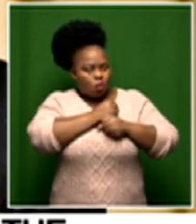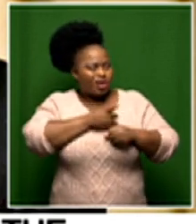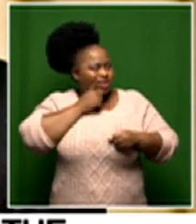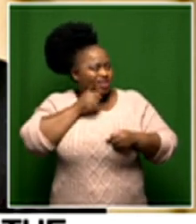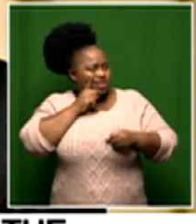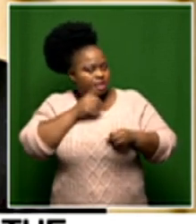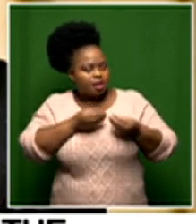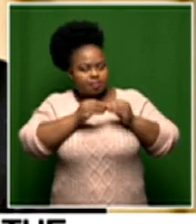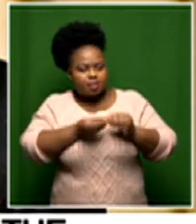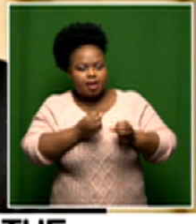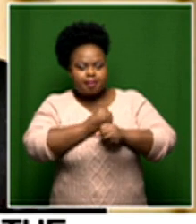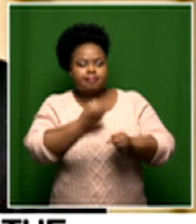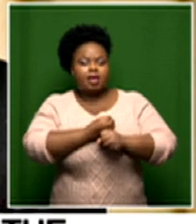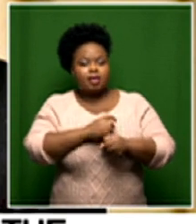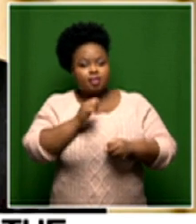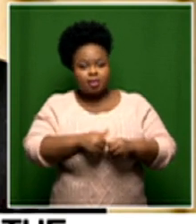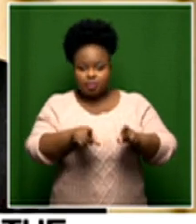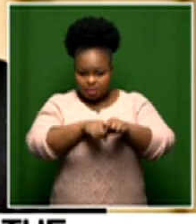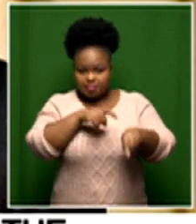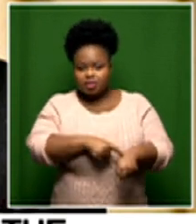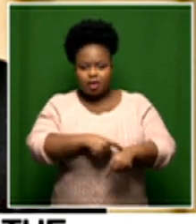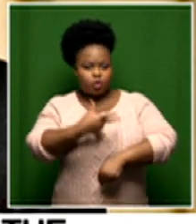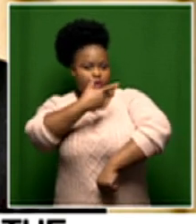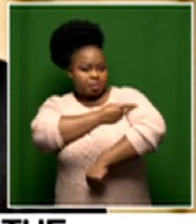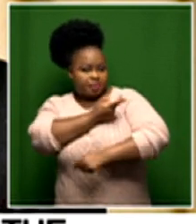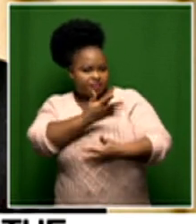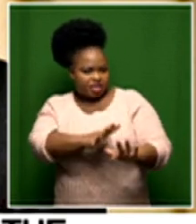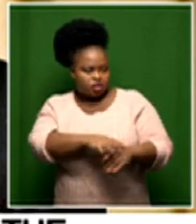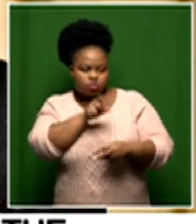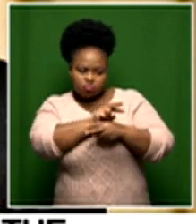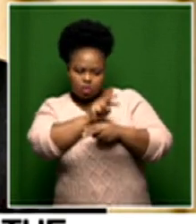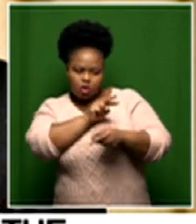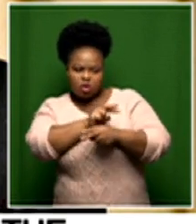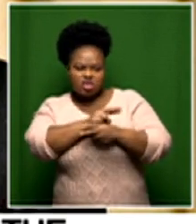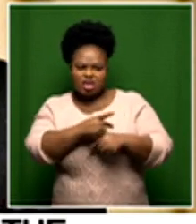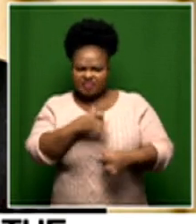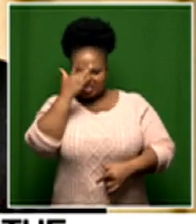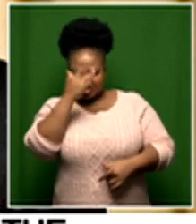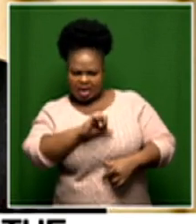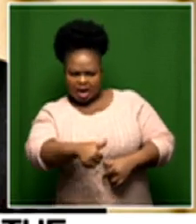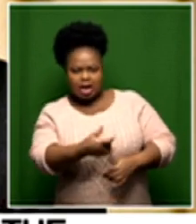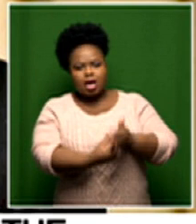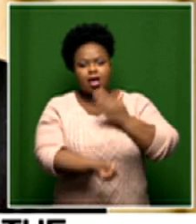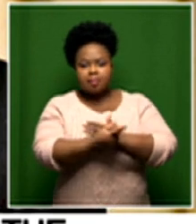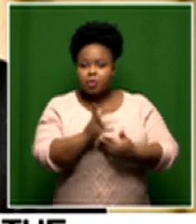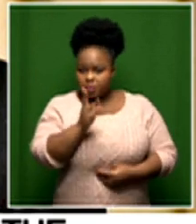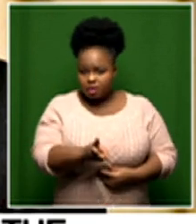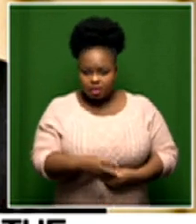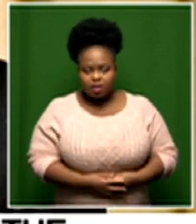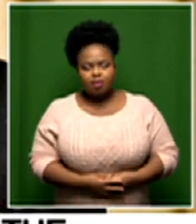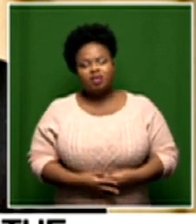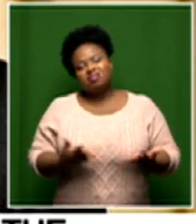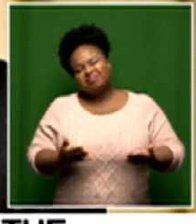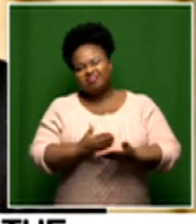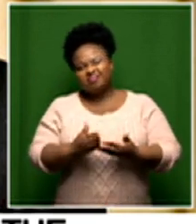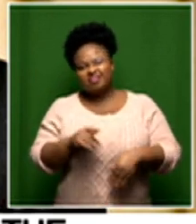process, we are going to be monitoring if there's any side effects that's associated with the vaccine. Now,